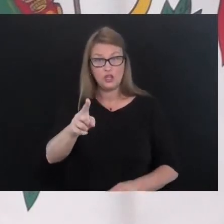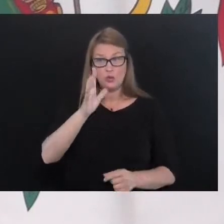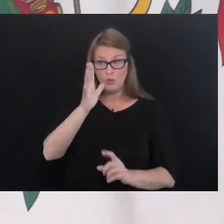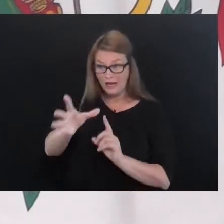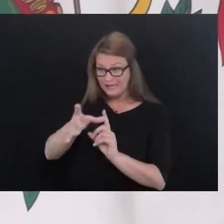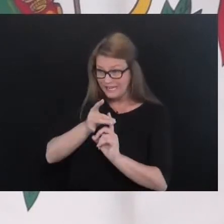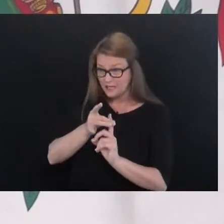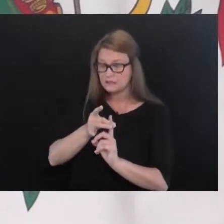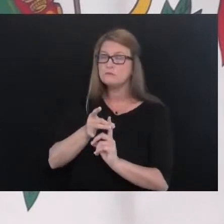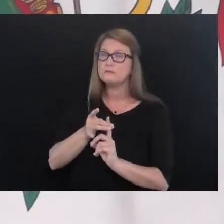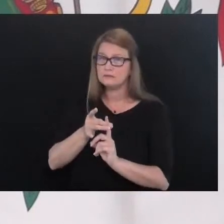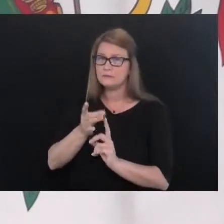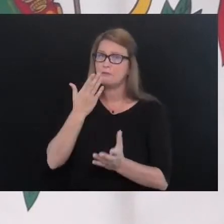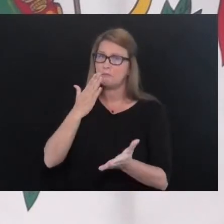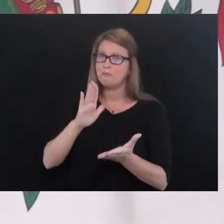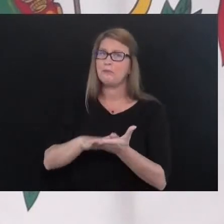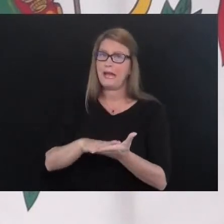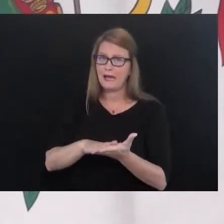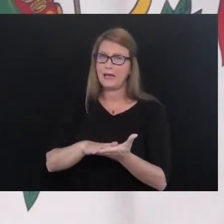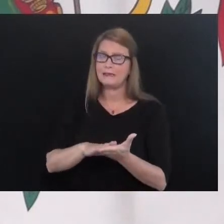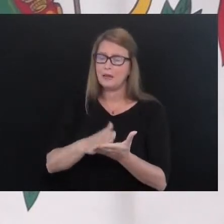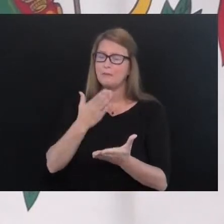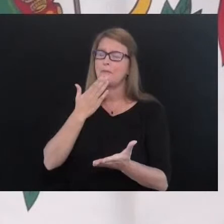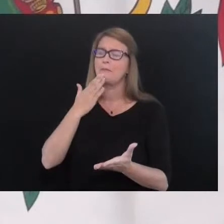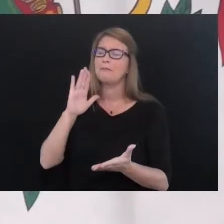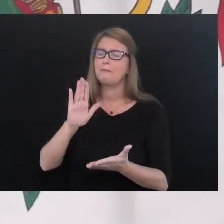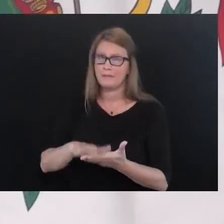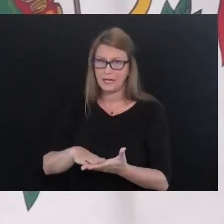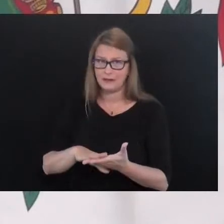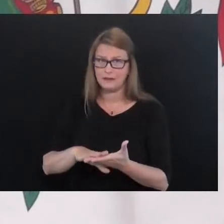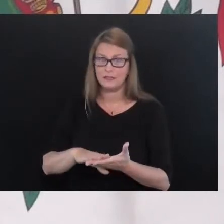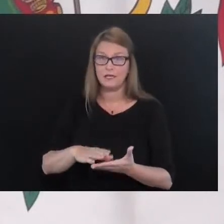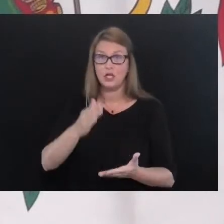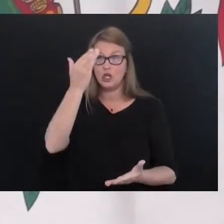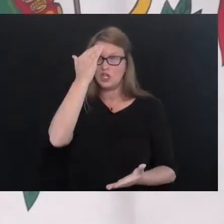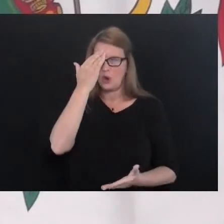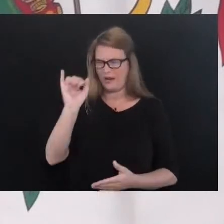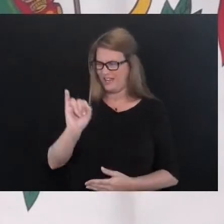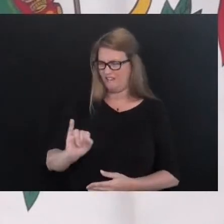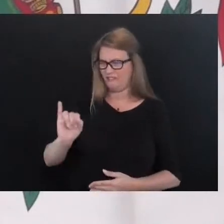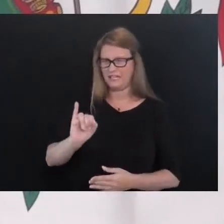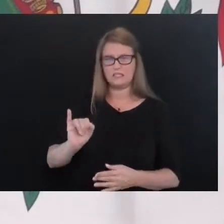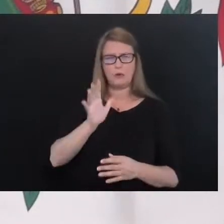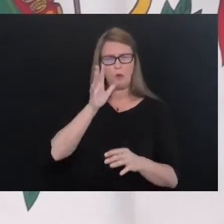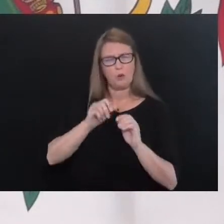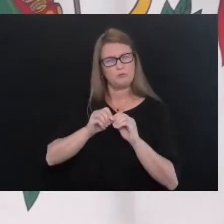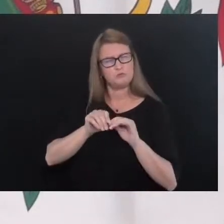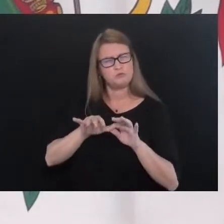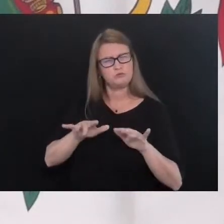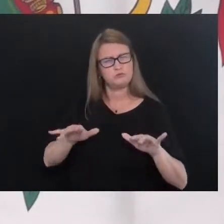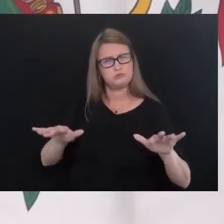is bad stuff, and knowing how infectious this is?